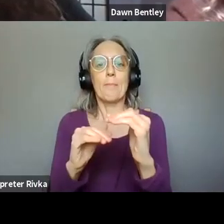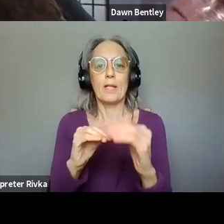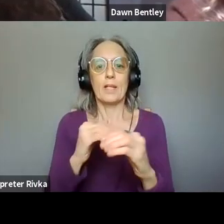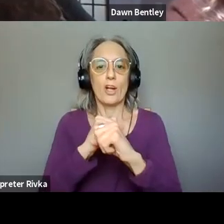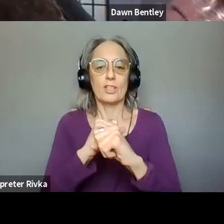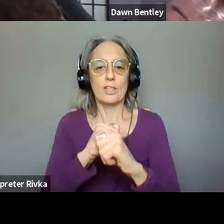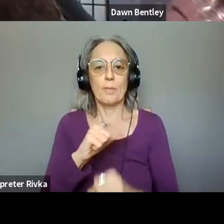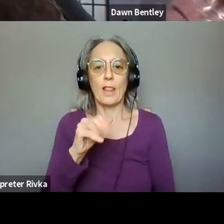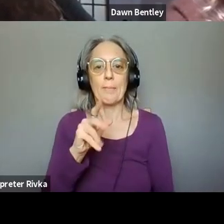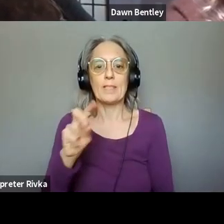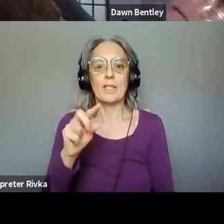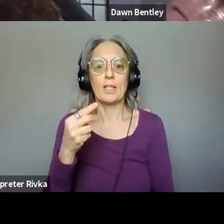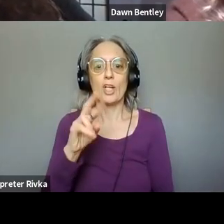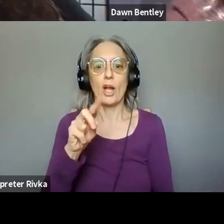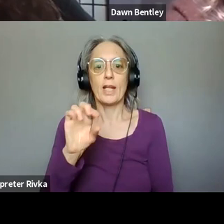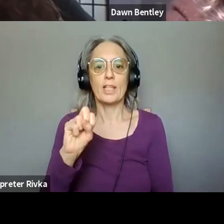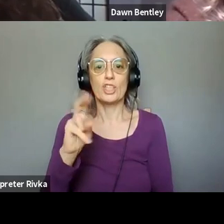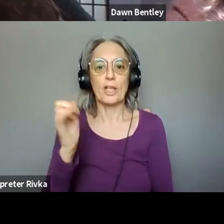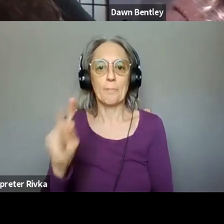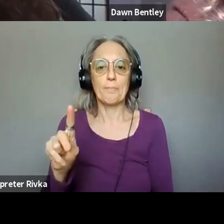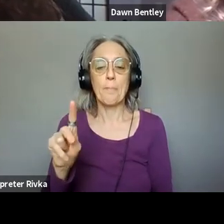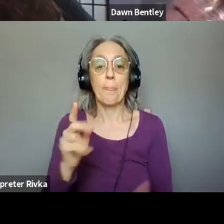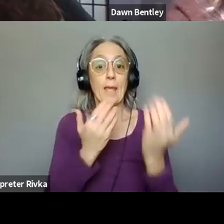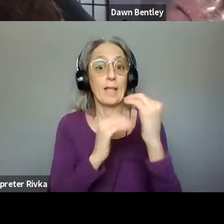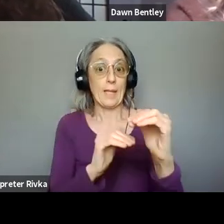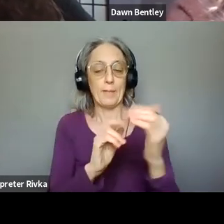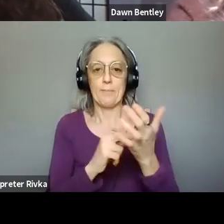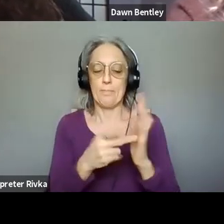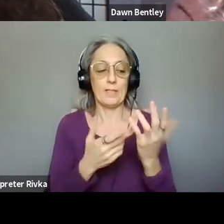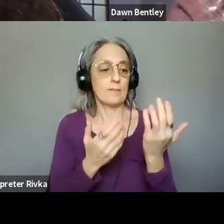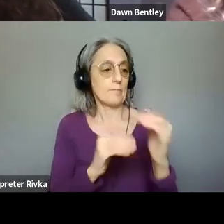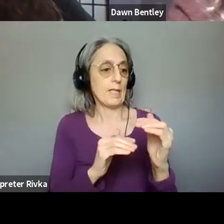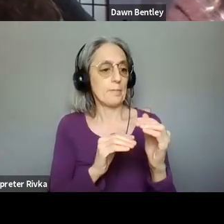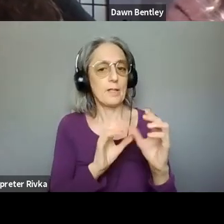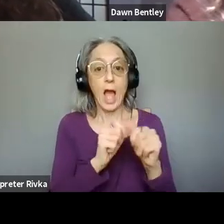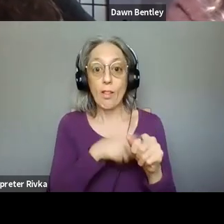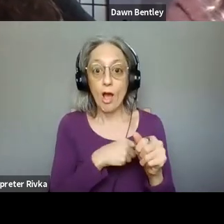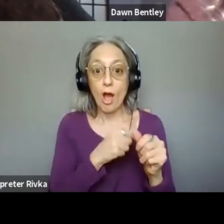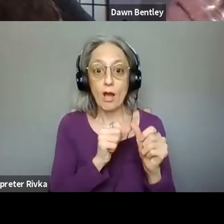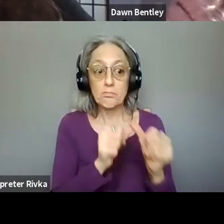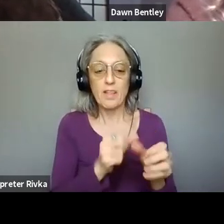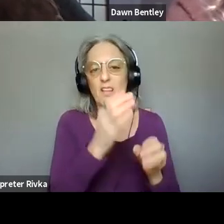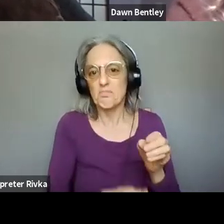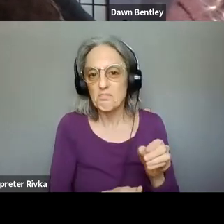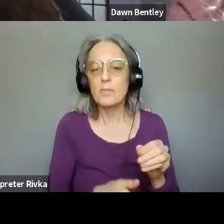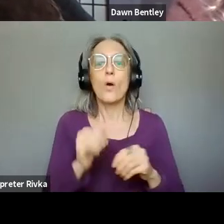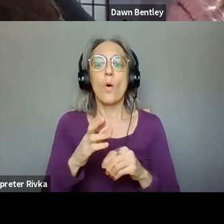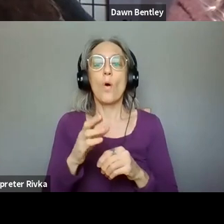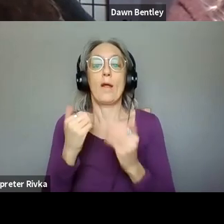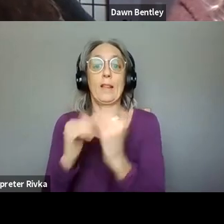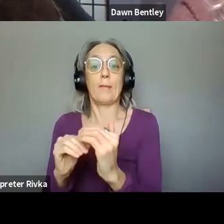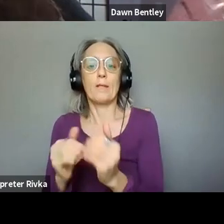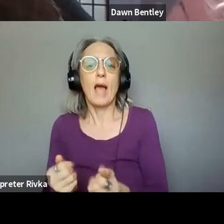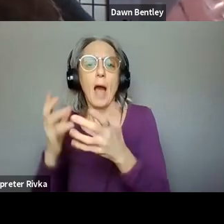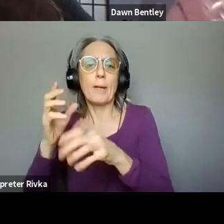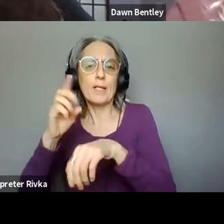be limited two ways. It can be limited in duration. It can be limited in duties. It can be set for a certain